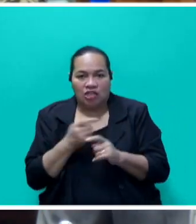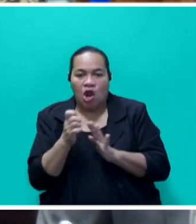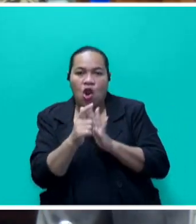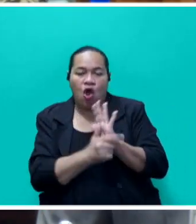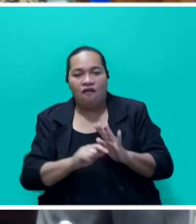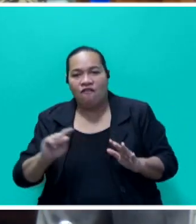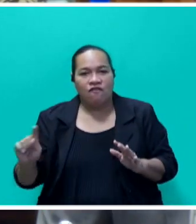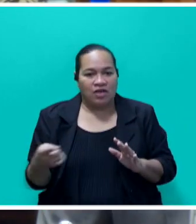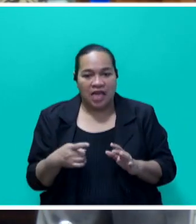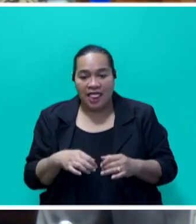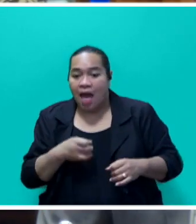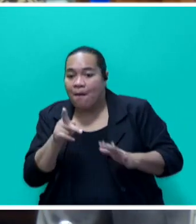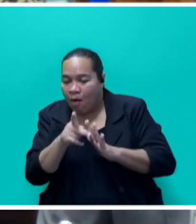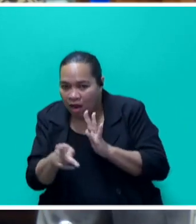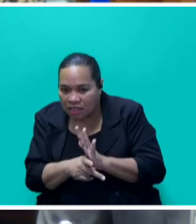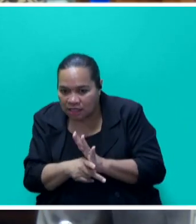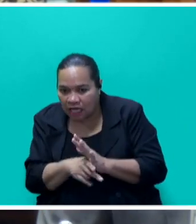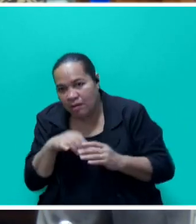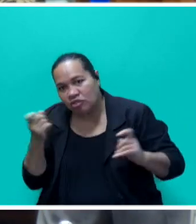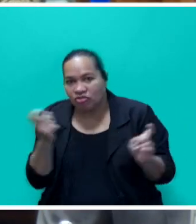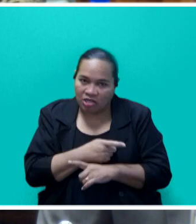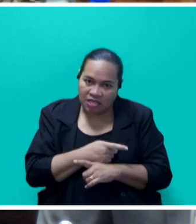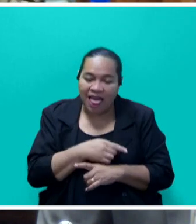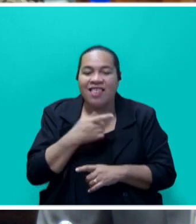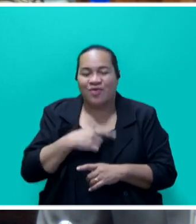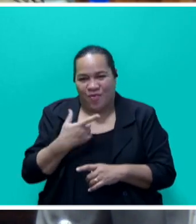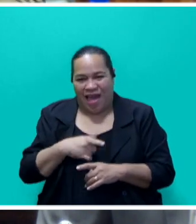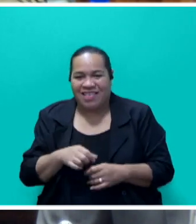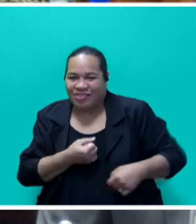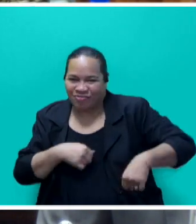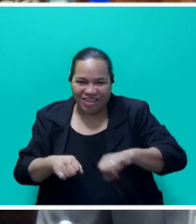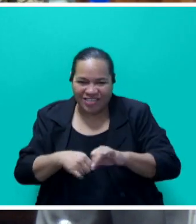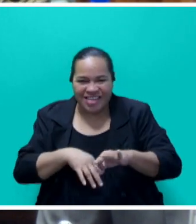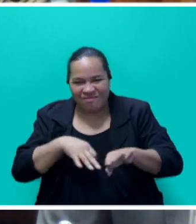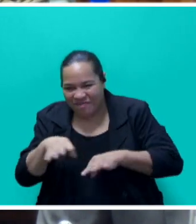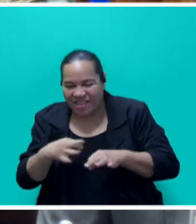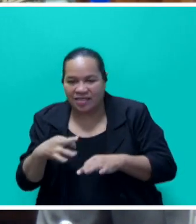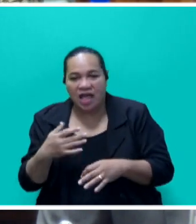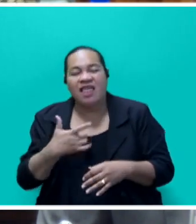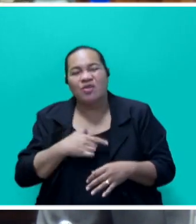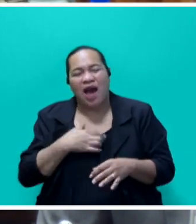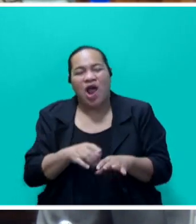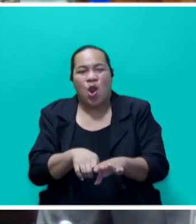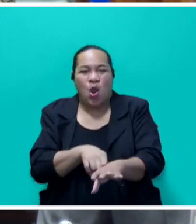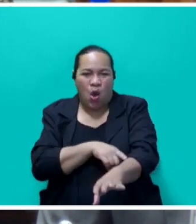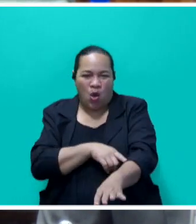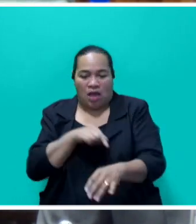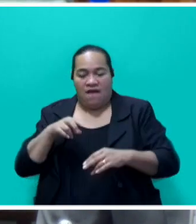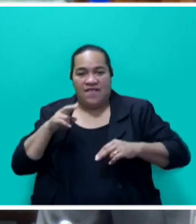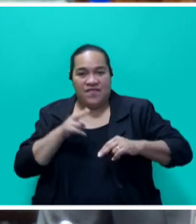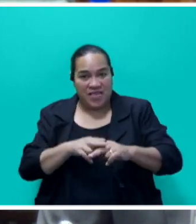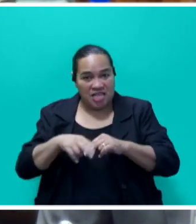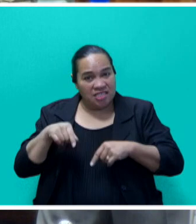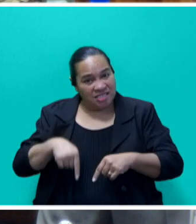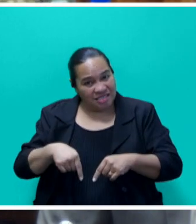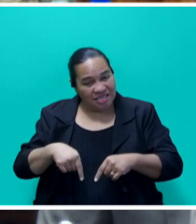and the activities will come into line. So this is why, Mr. Speaker, sir, it took so long for Fiji, because